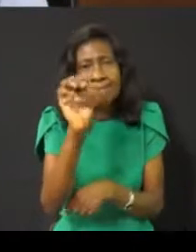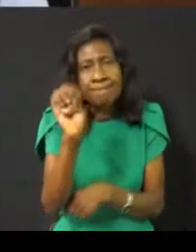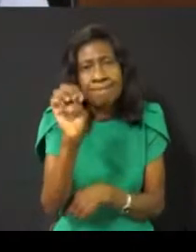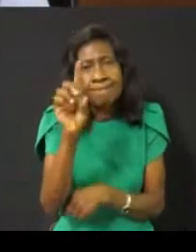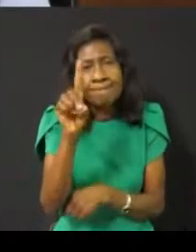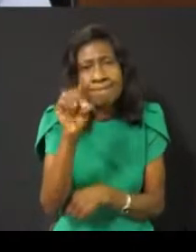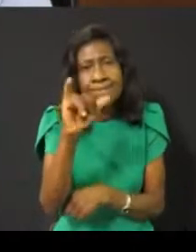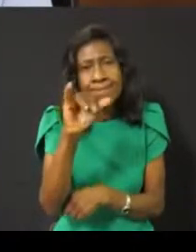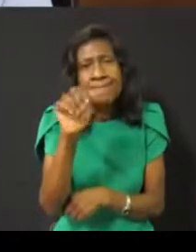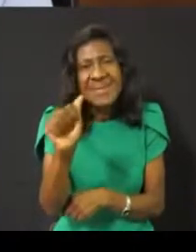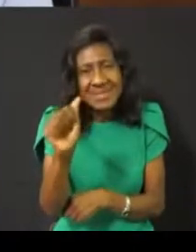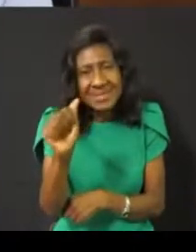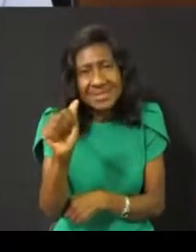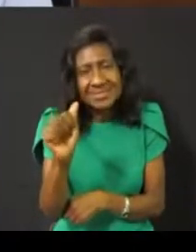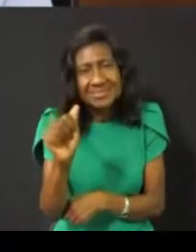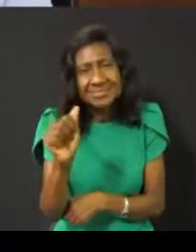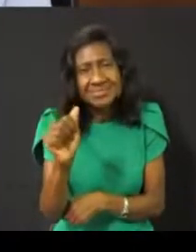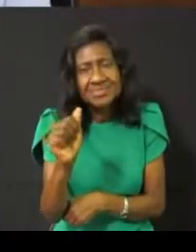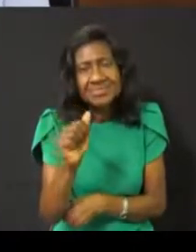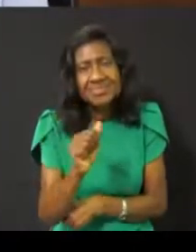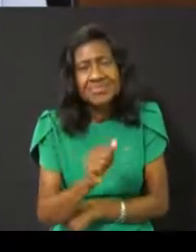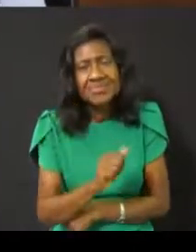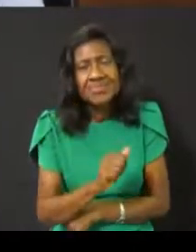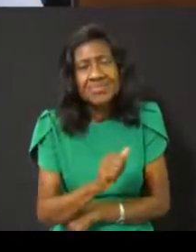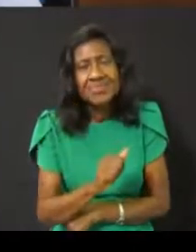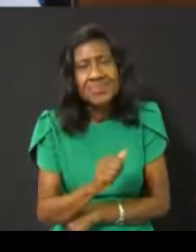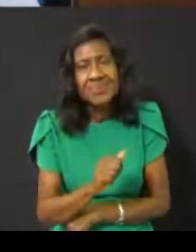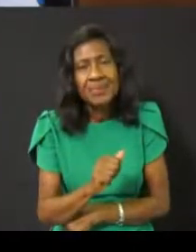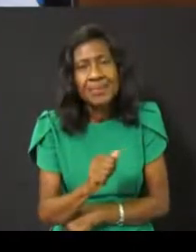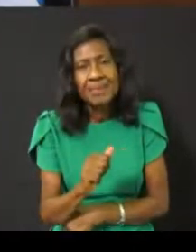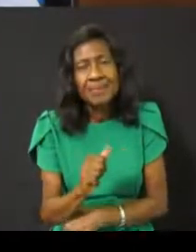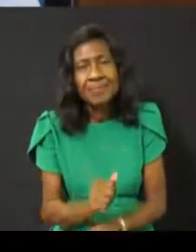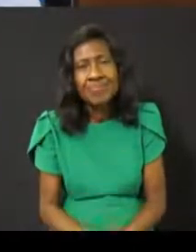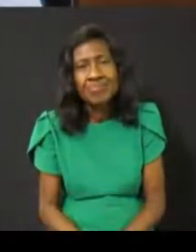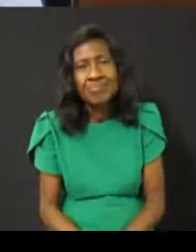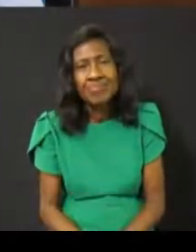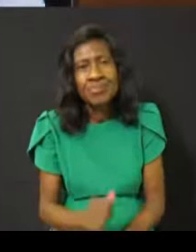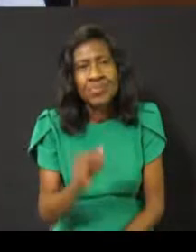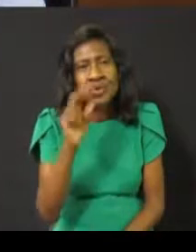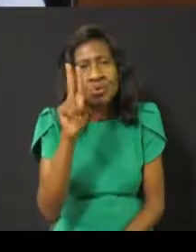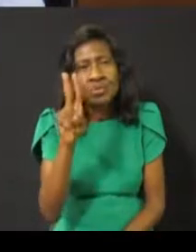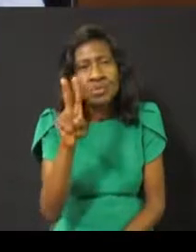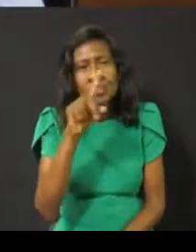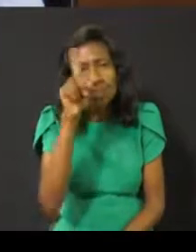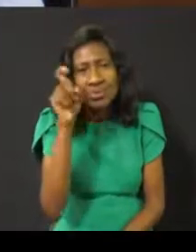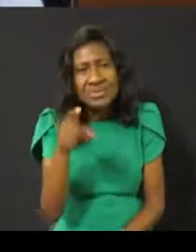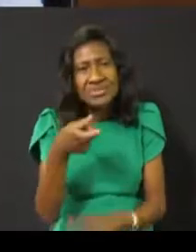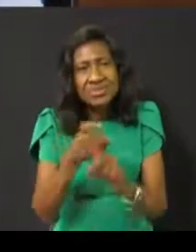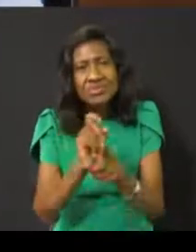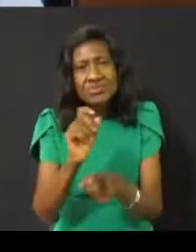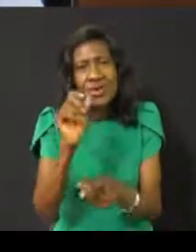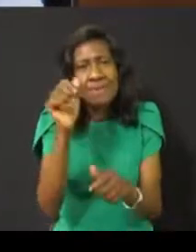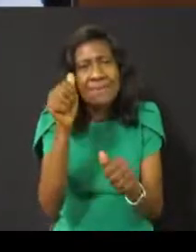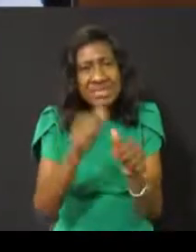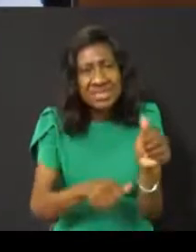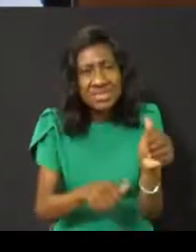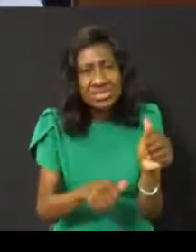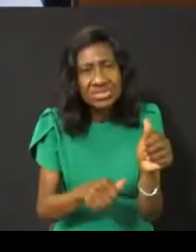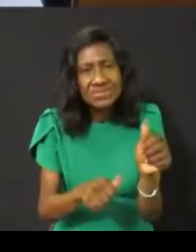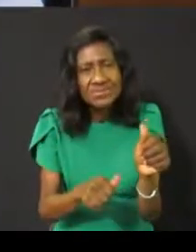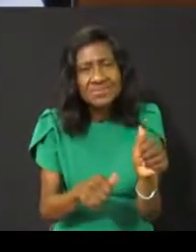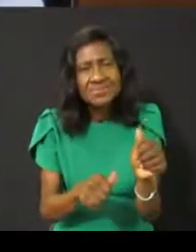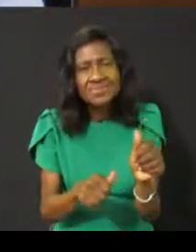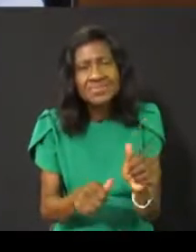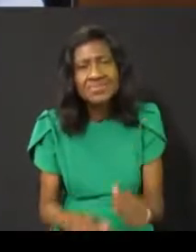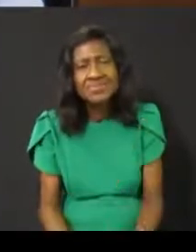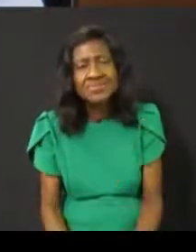going to keep it fairly tight and lean and just probably go with 2 questions each. I realize we value the media very